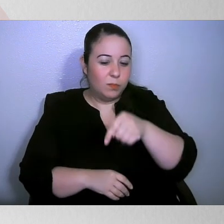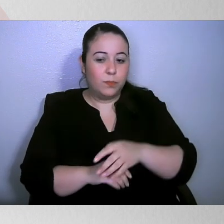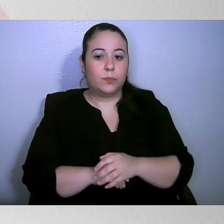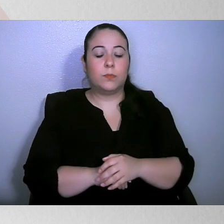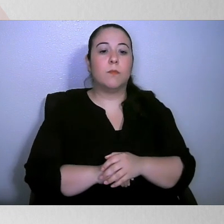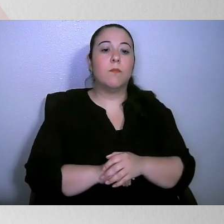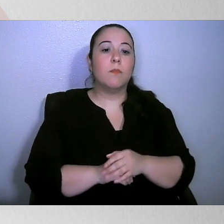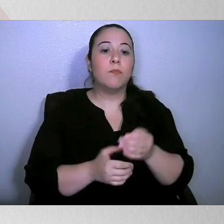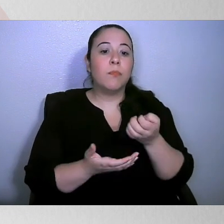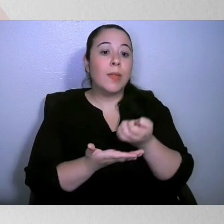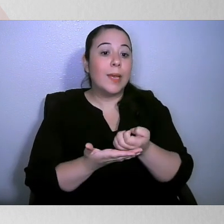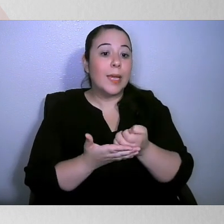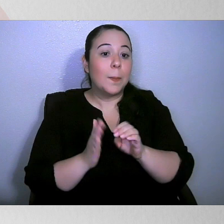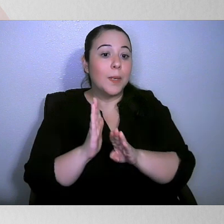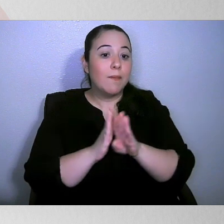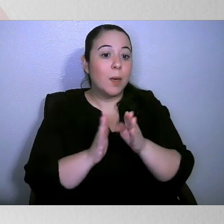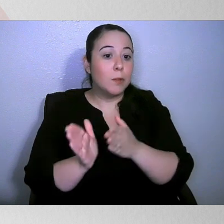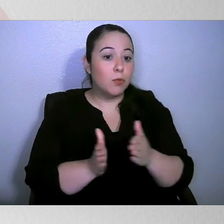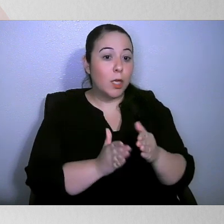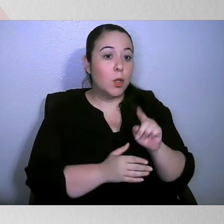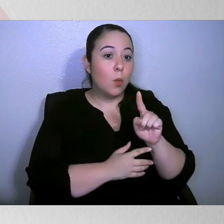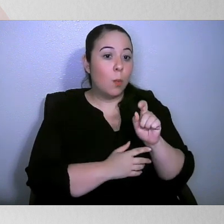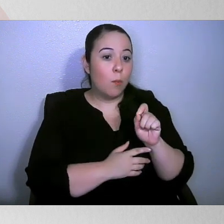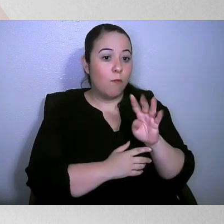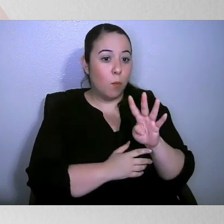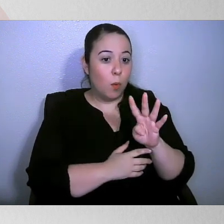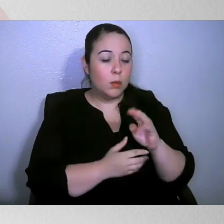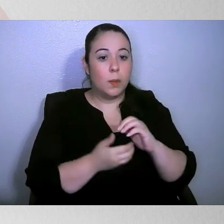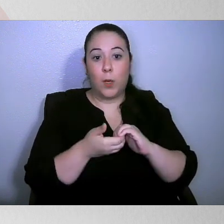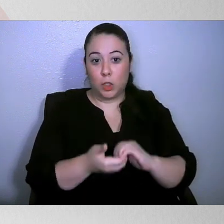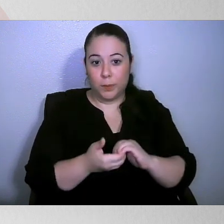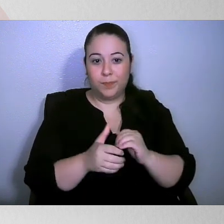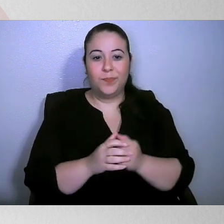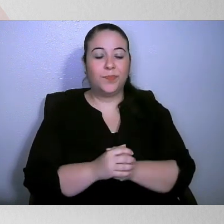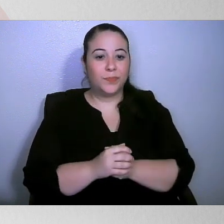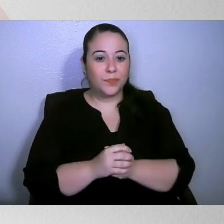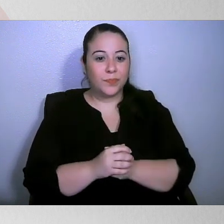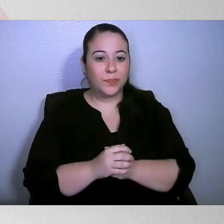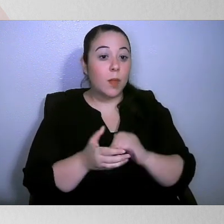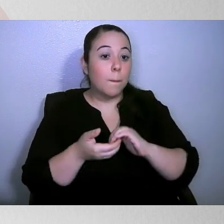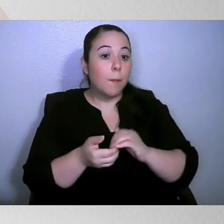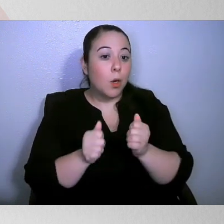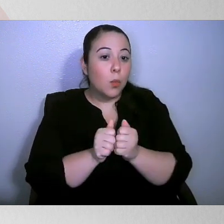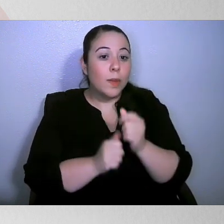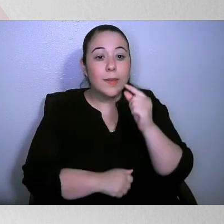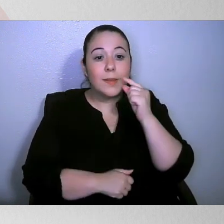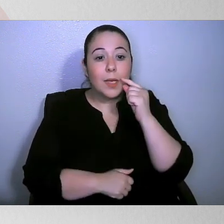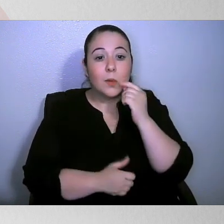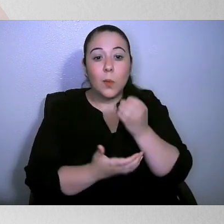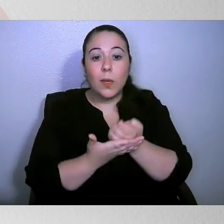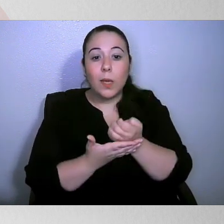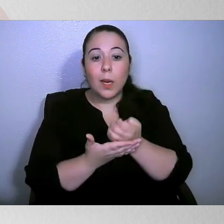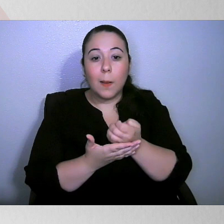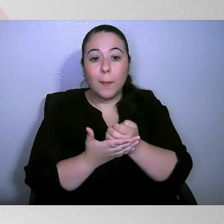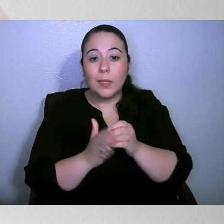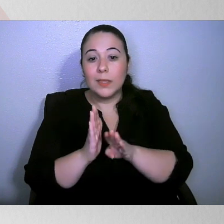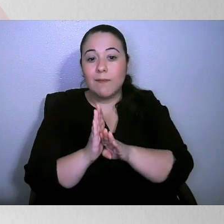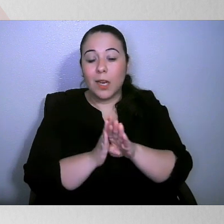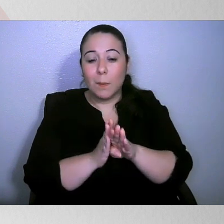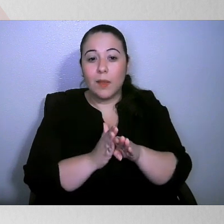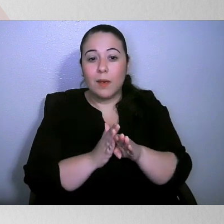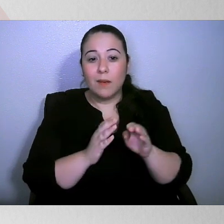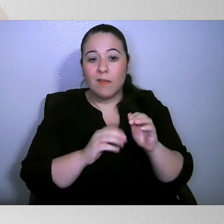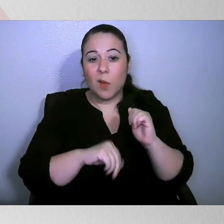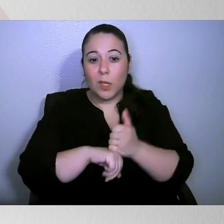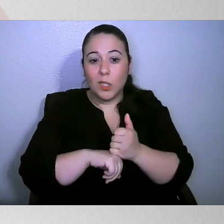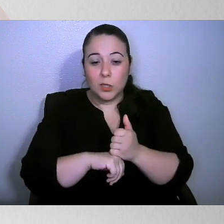Economic Development Strategy 1.4: Partnerships. Partner with the San Antonio Economic Development Foundation to reach out to property